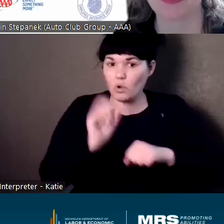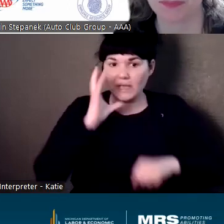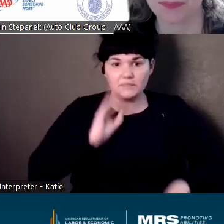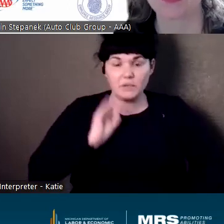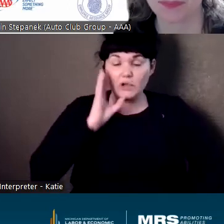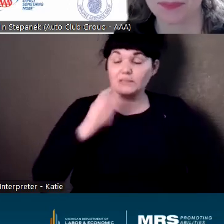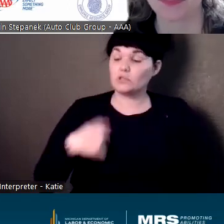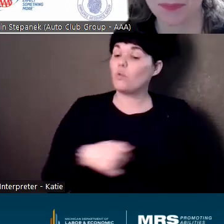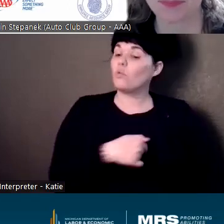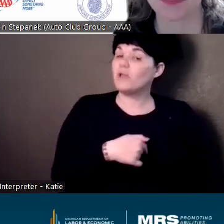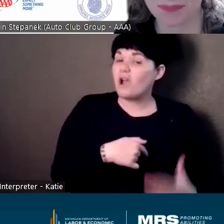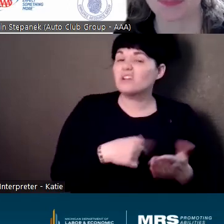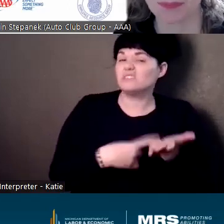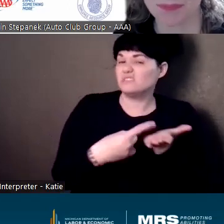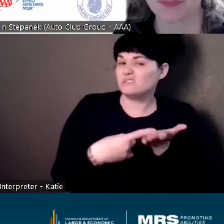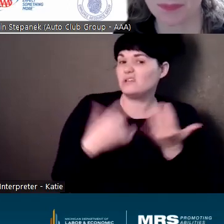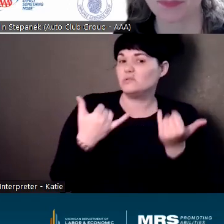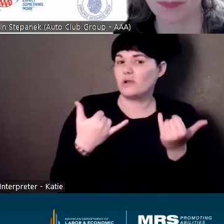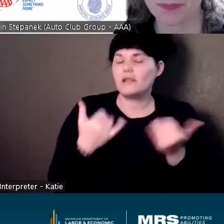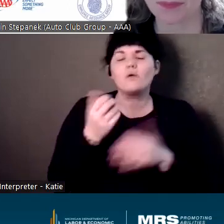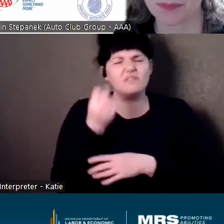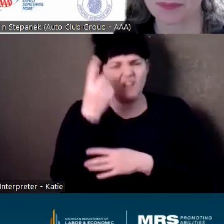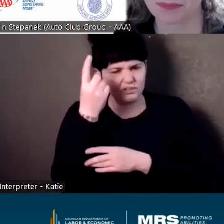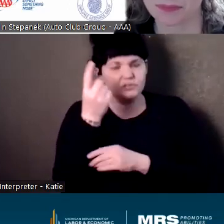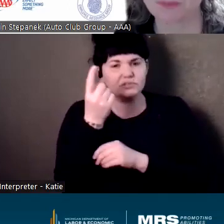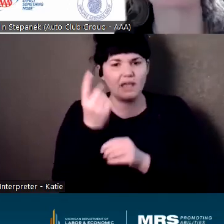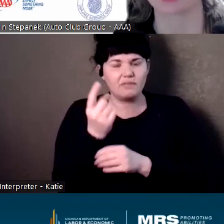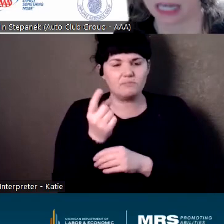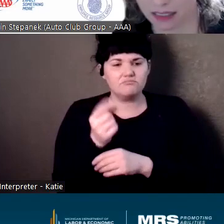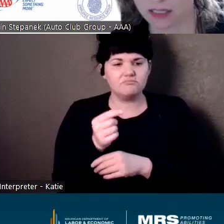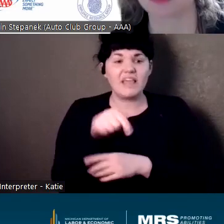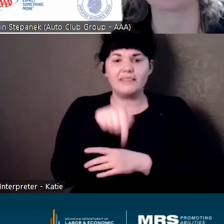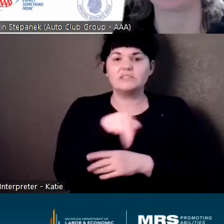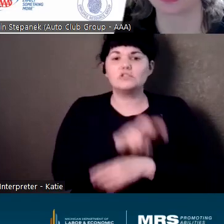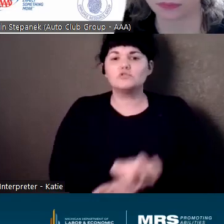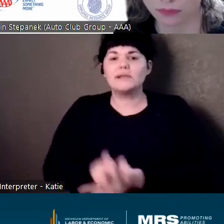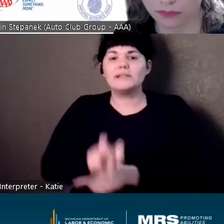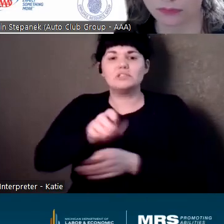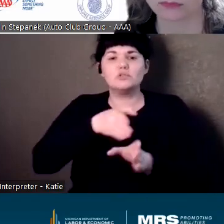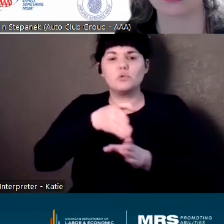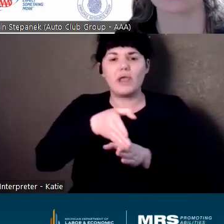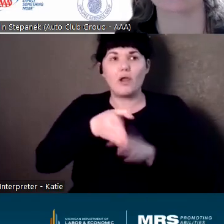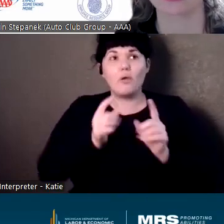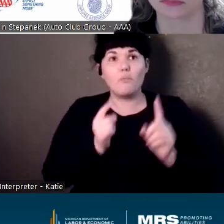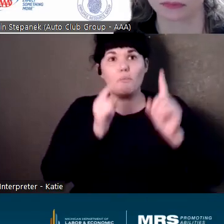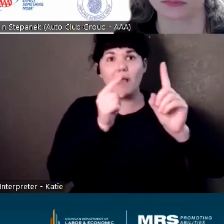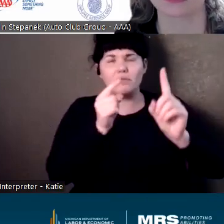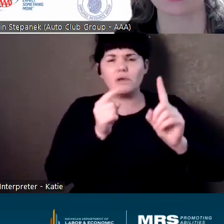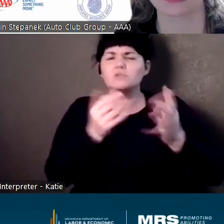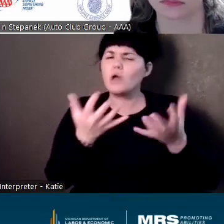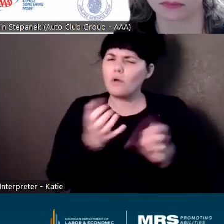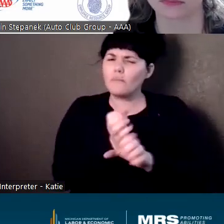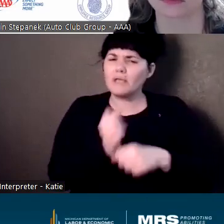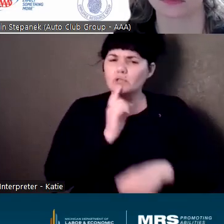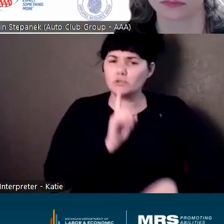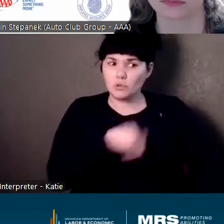is a transition kind of career pathway. So I wanted to make sure people knew that, even though a lot of what we've talked about so far has